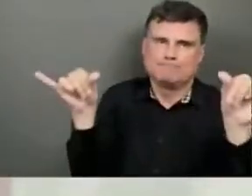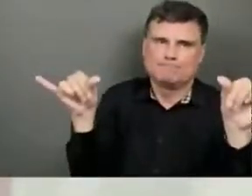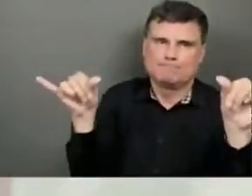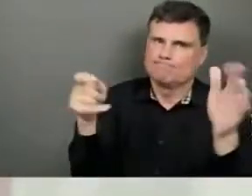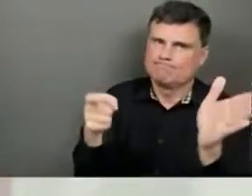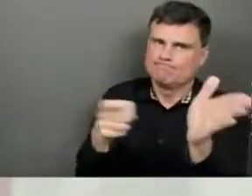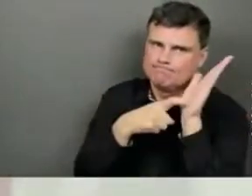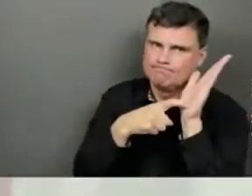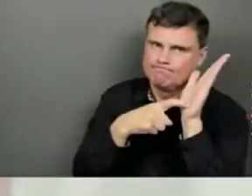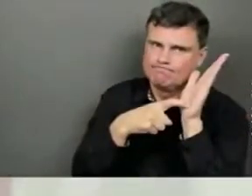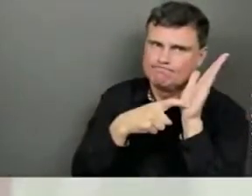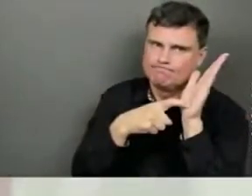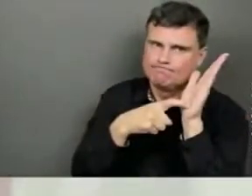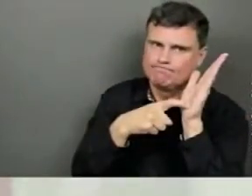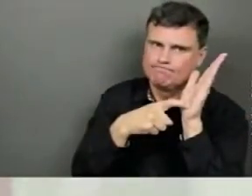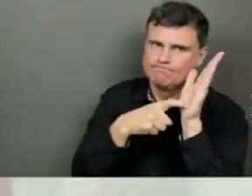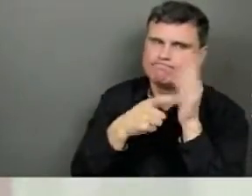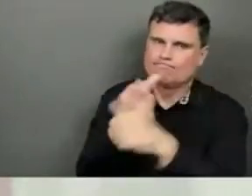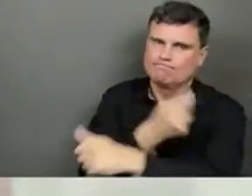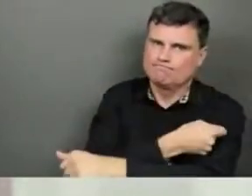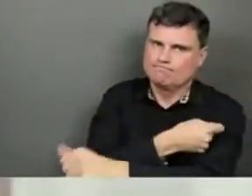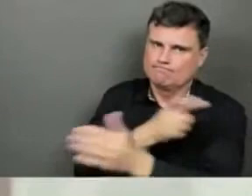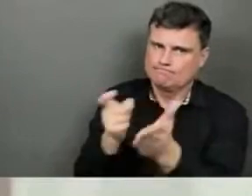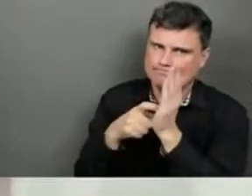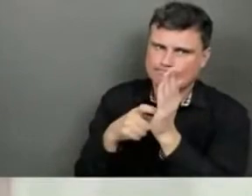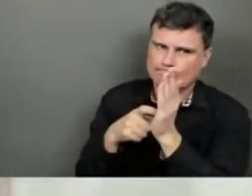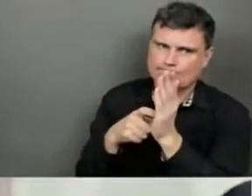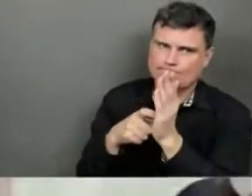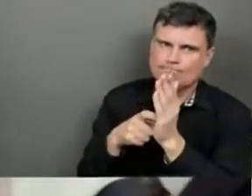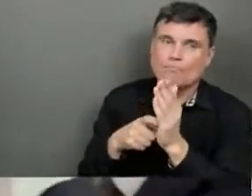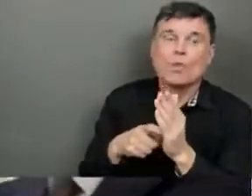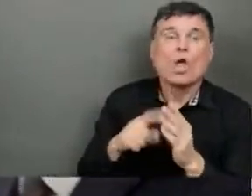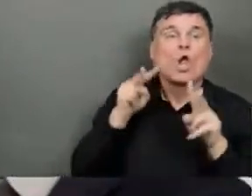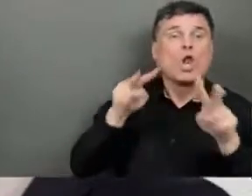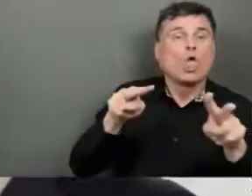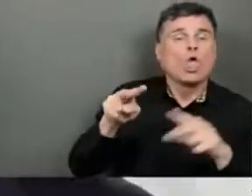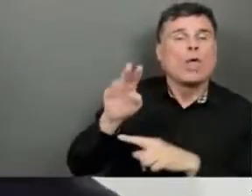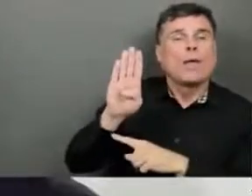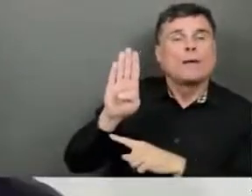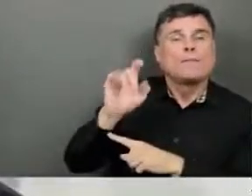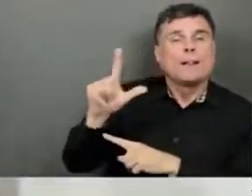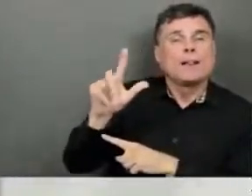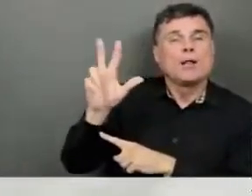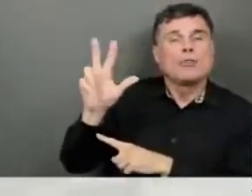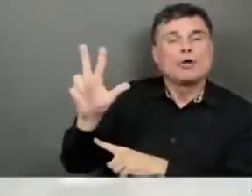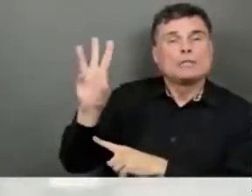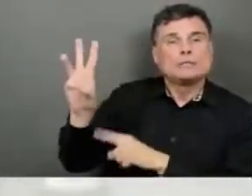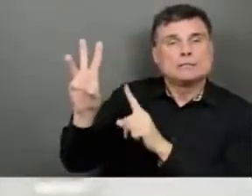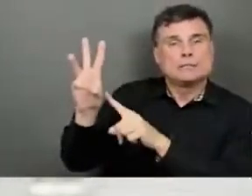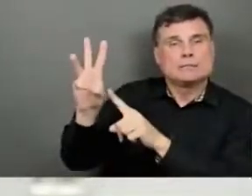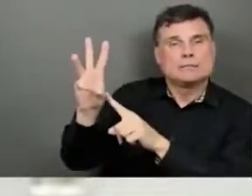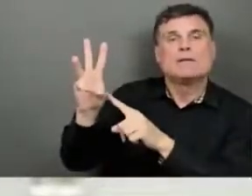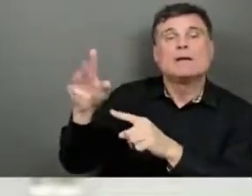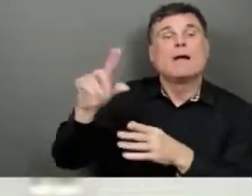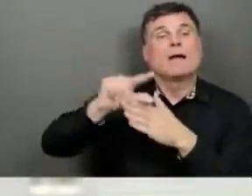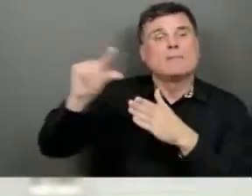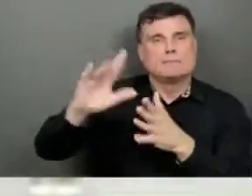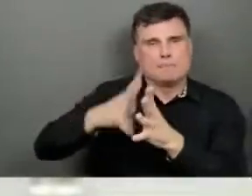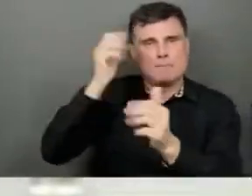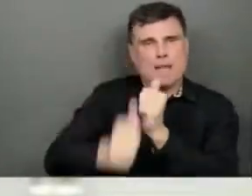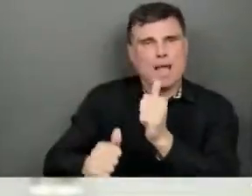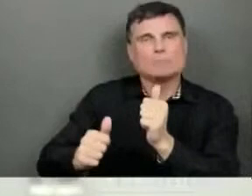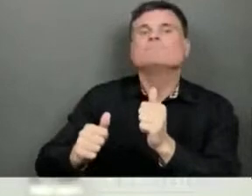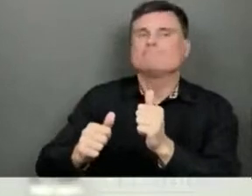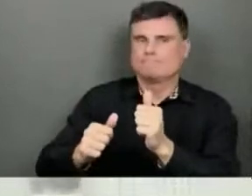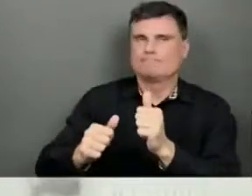question is Bill 36 that was passed. And can you just explain how it's going to affect the future of the doctors and nurses that are